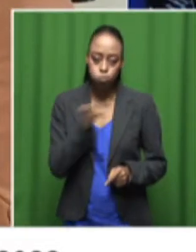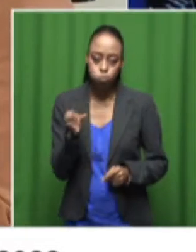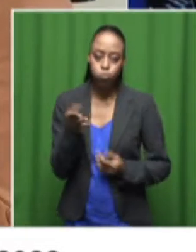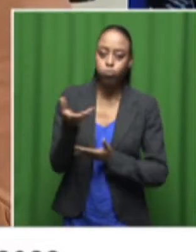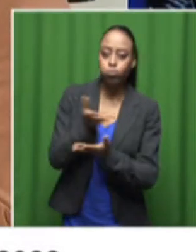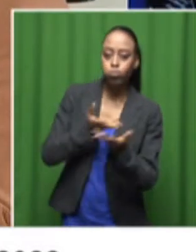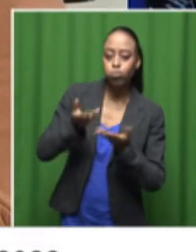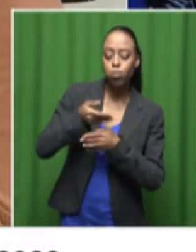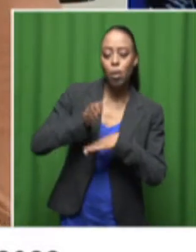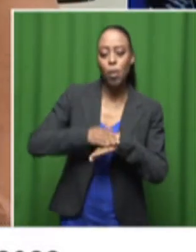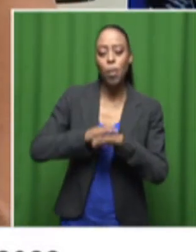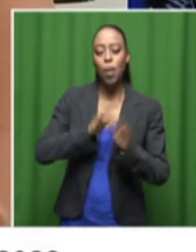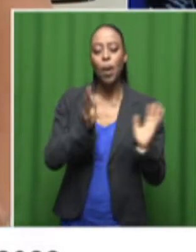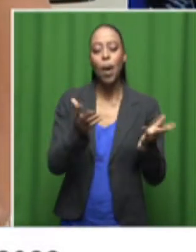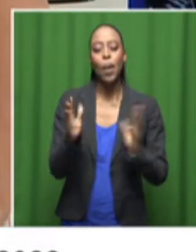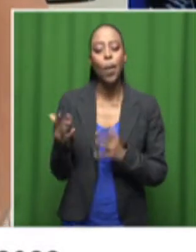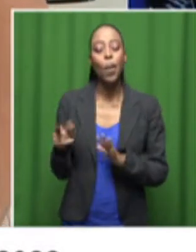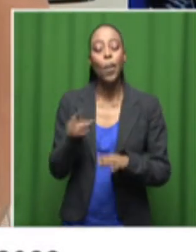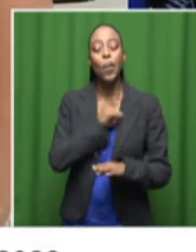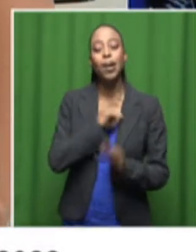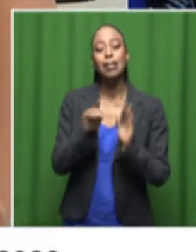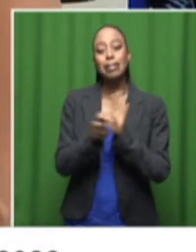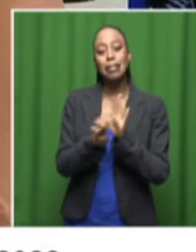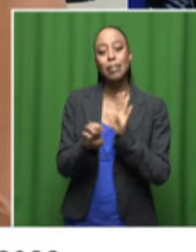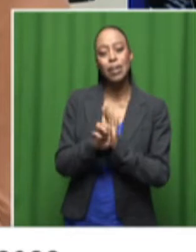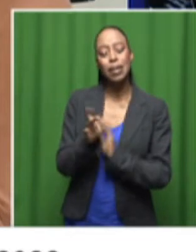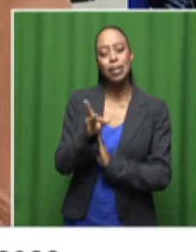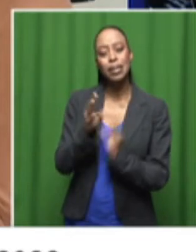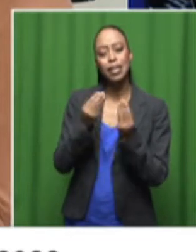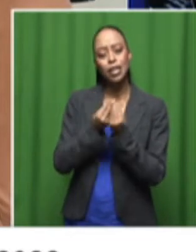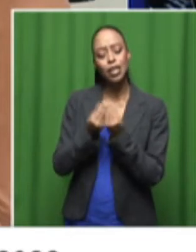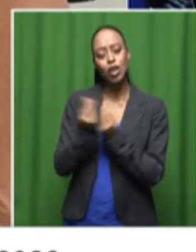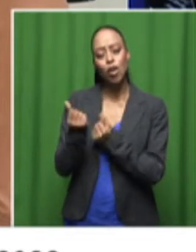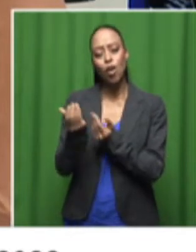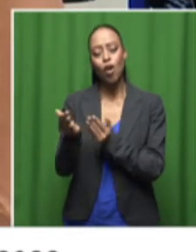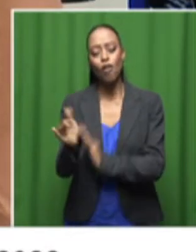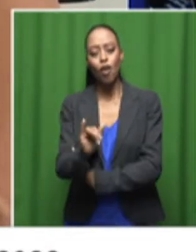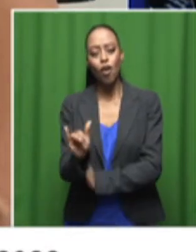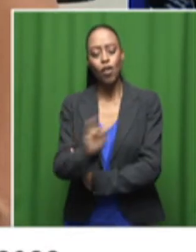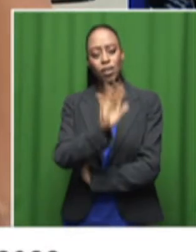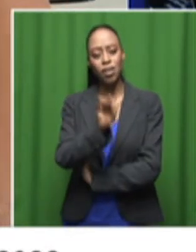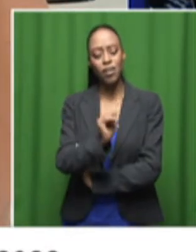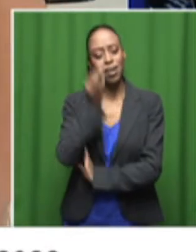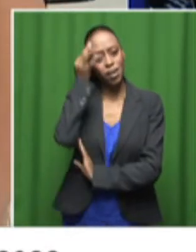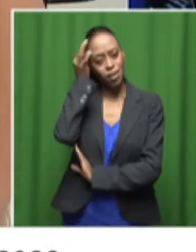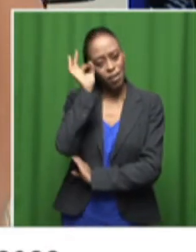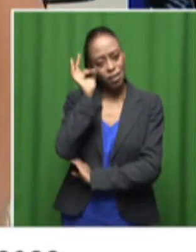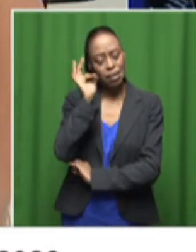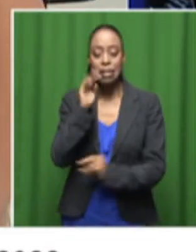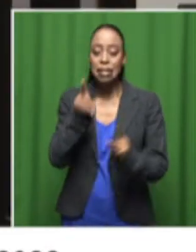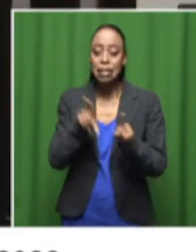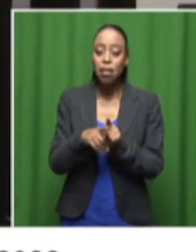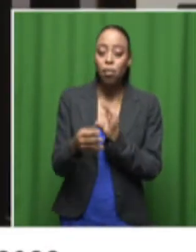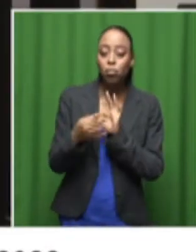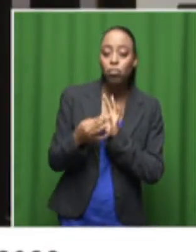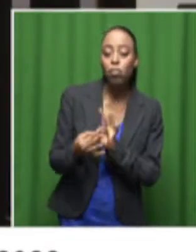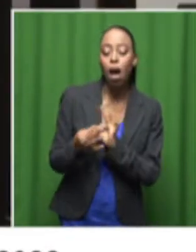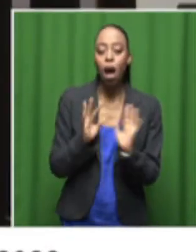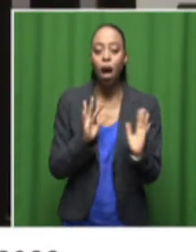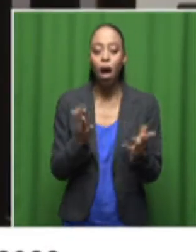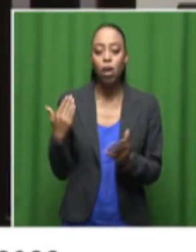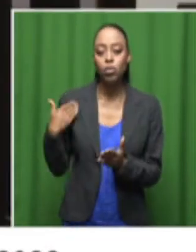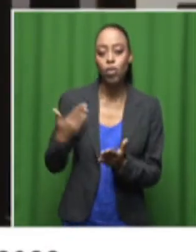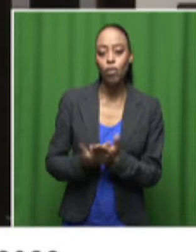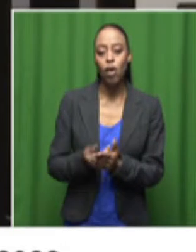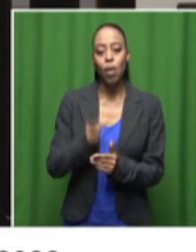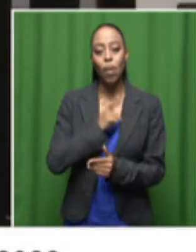discussions really been like, right? About what it is that they can offer African governments. And really, what does that relationship look like at this point